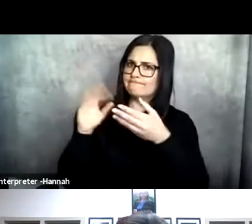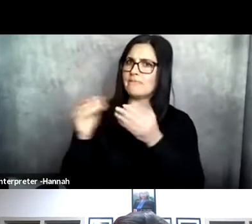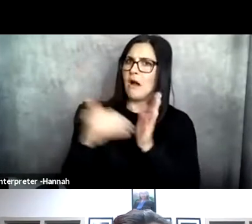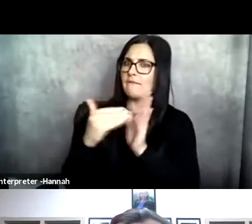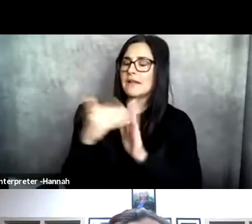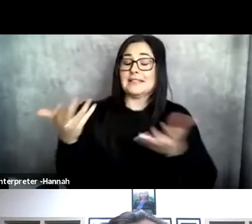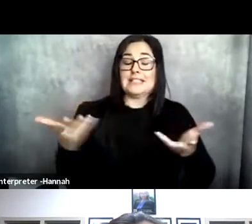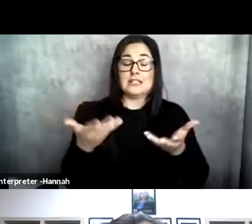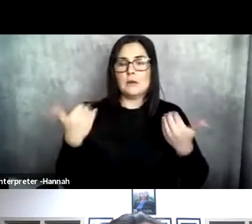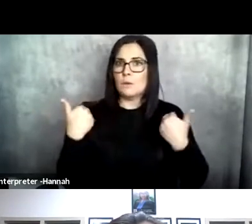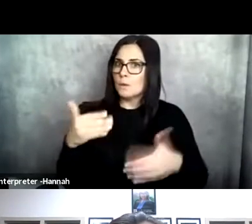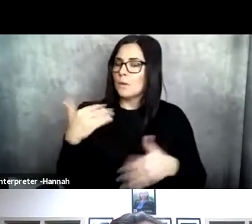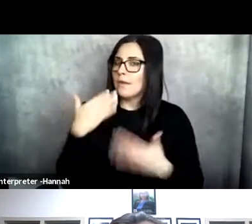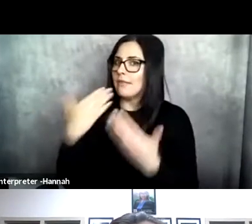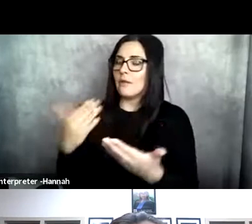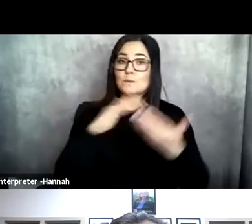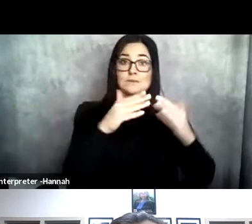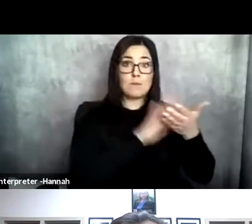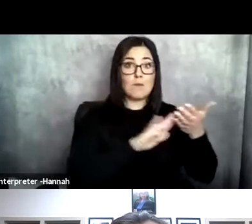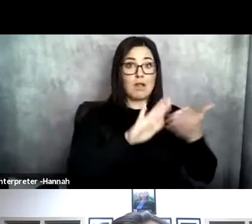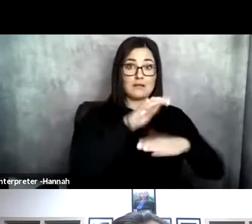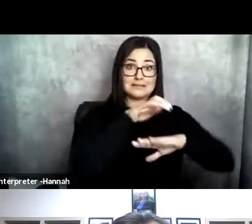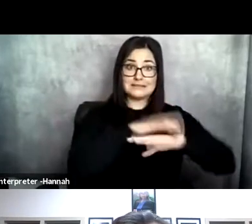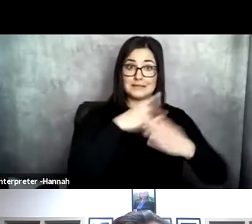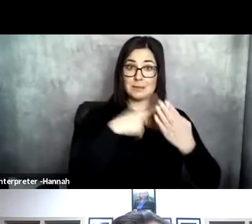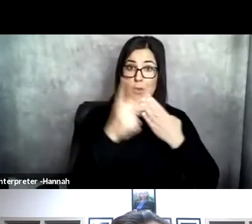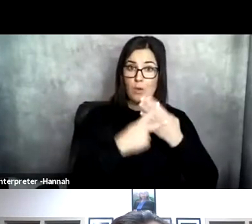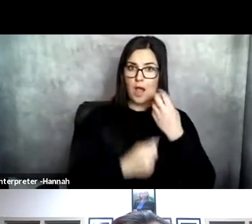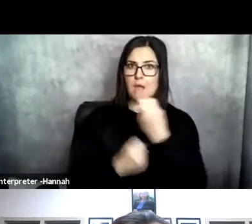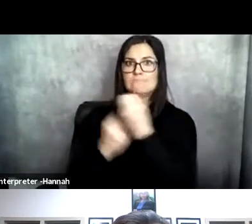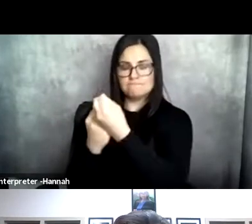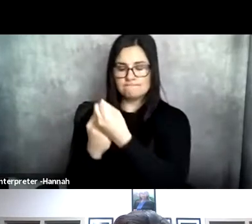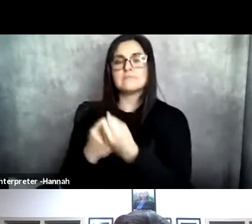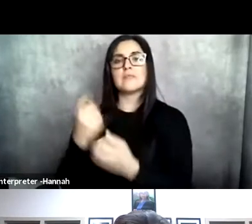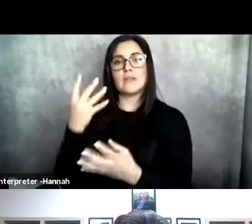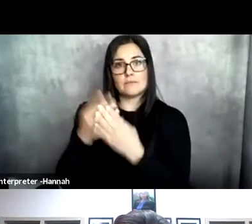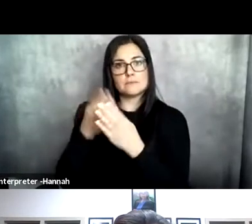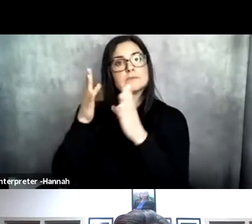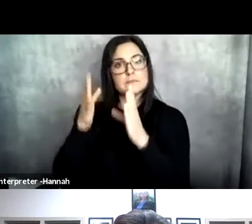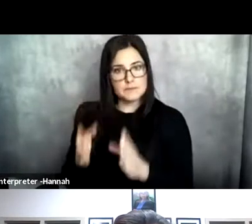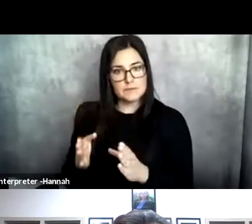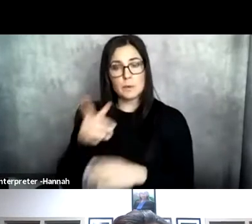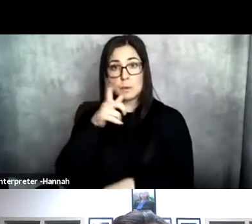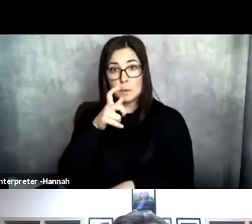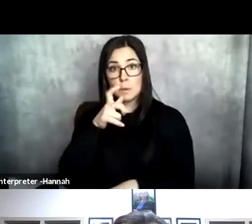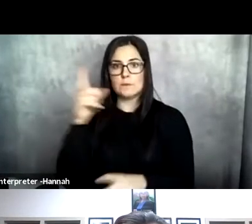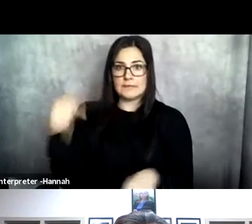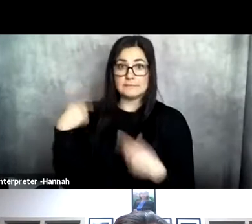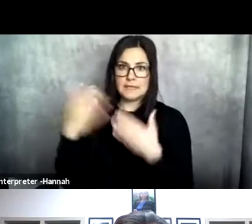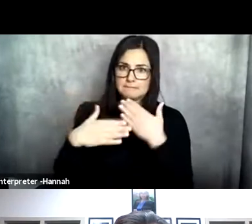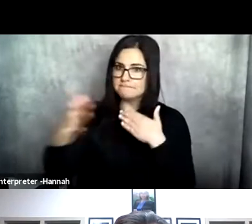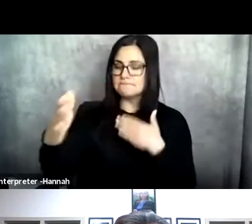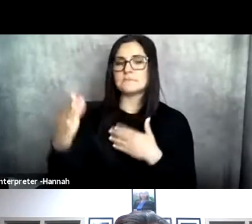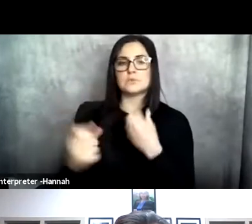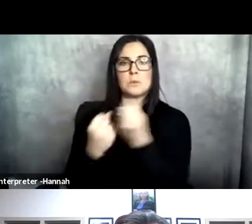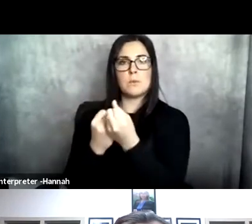community colleges and the past English programs stand with incarcerated and formerly incarcerated individuals all the way, not just as